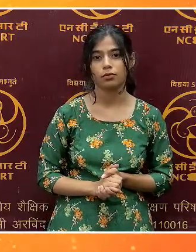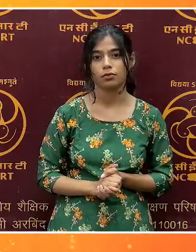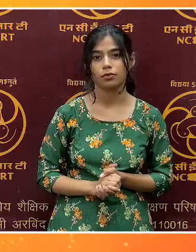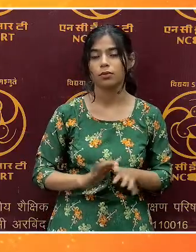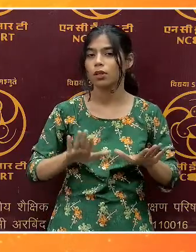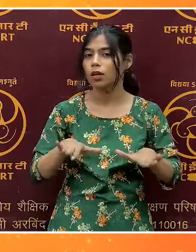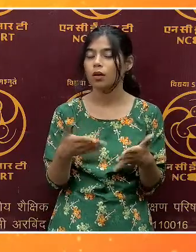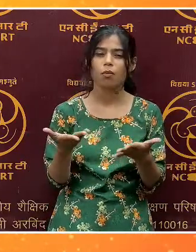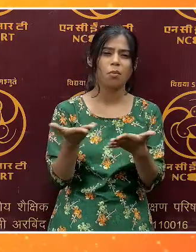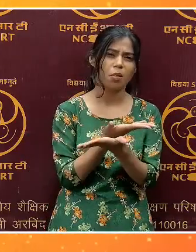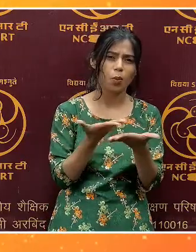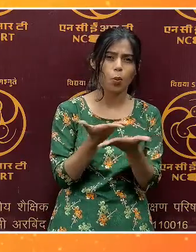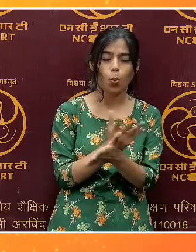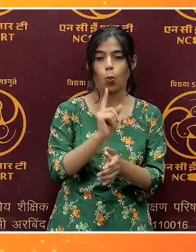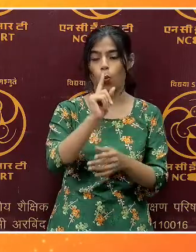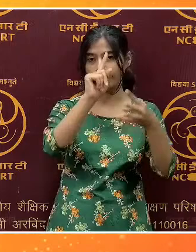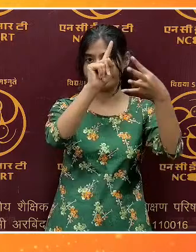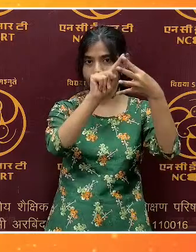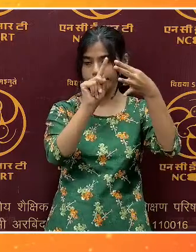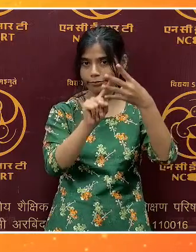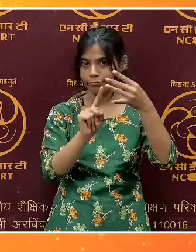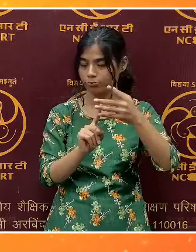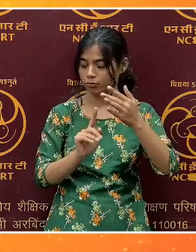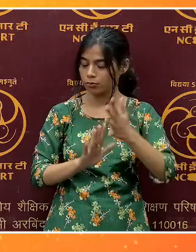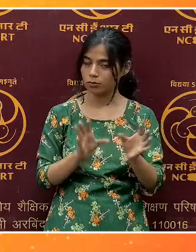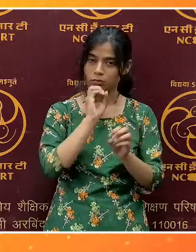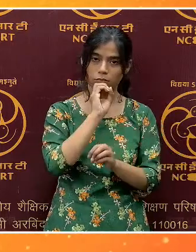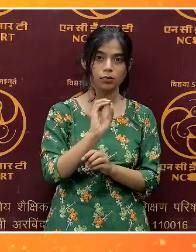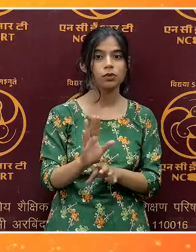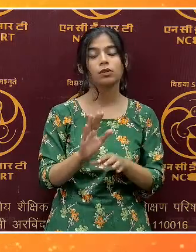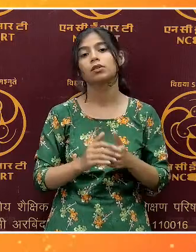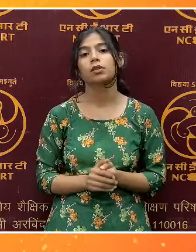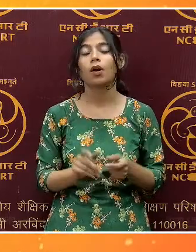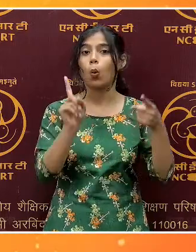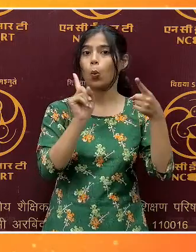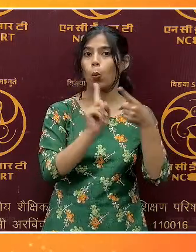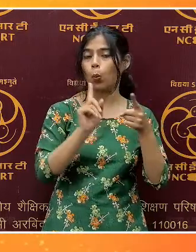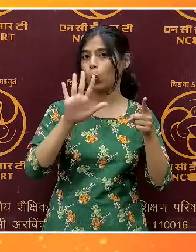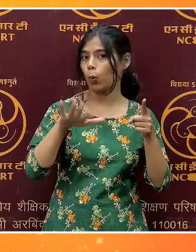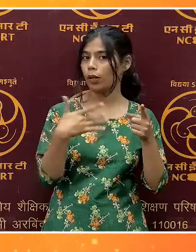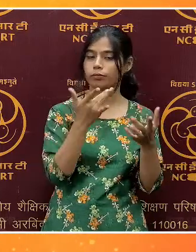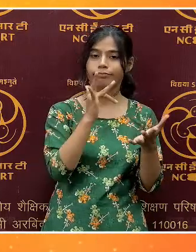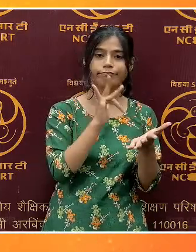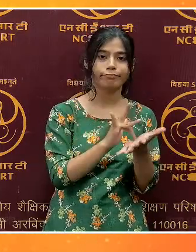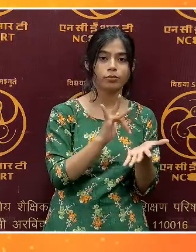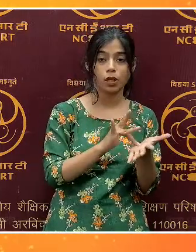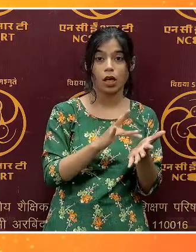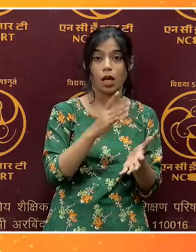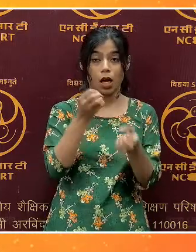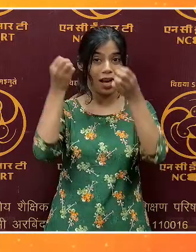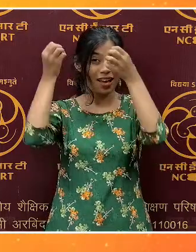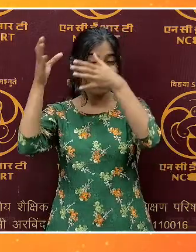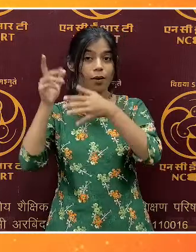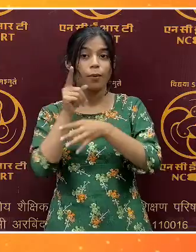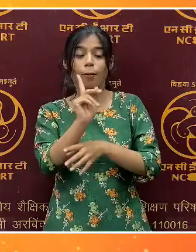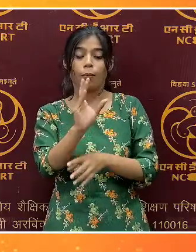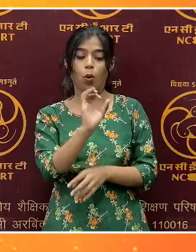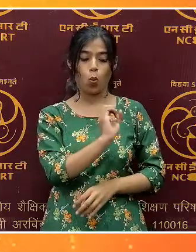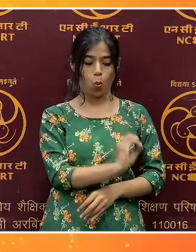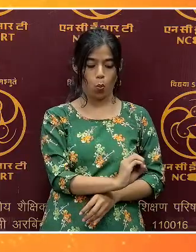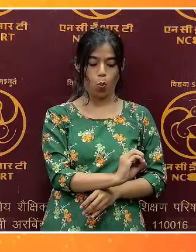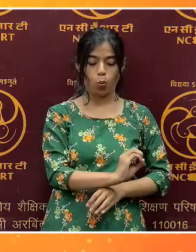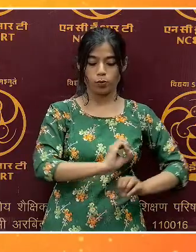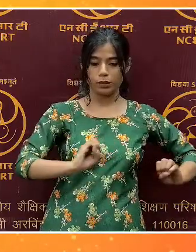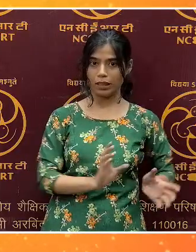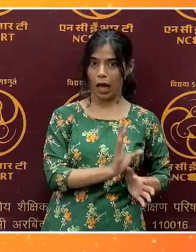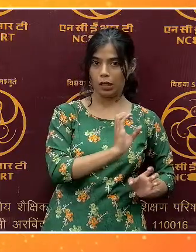We discuss these one by one. Position vector. Suppose a particle is at O at the start of the